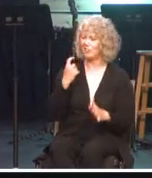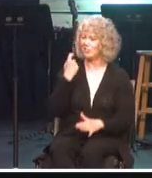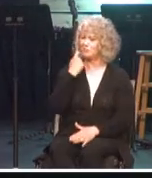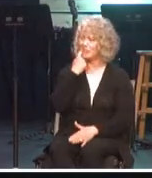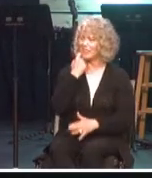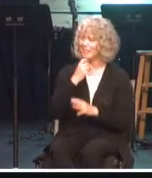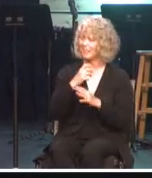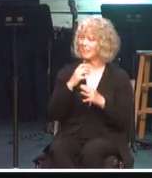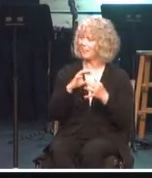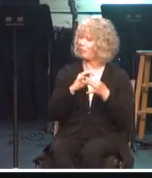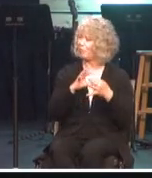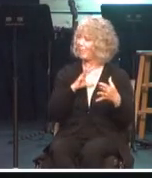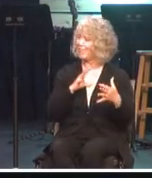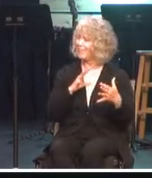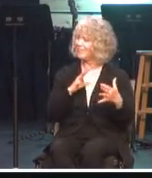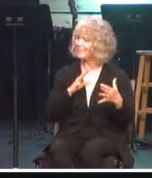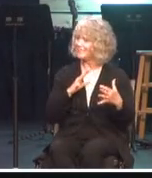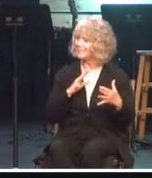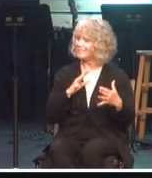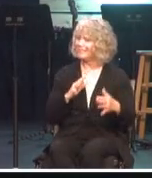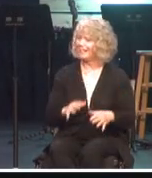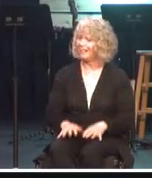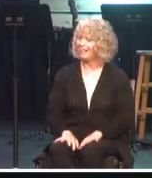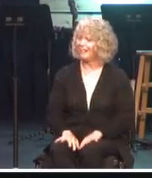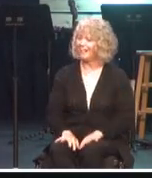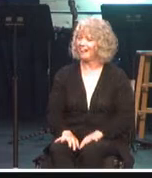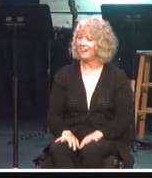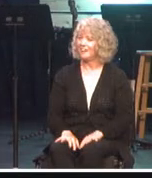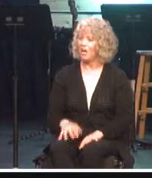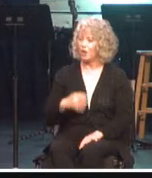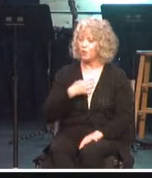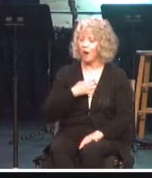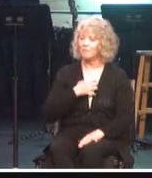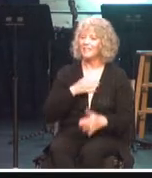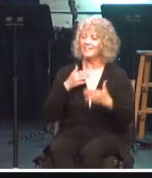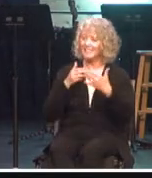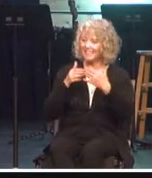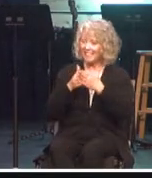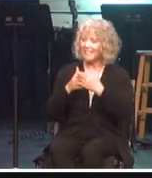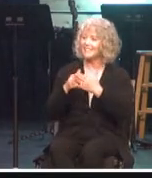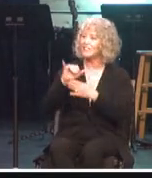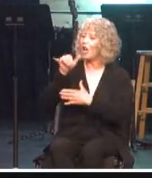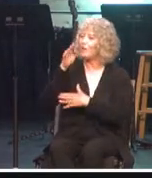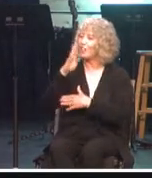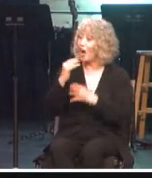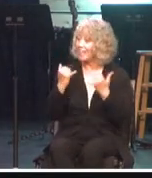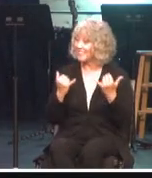In verse 7, it's a complaint described as grumblings against Yahweh.